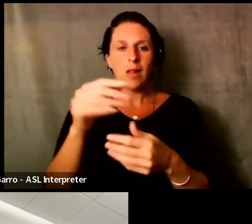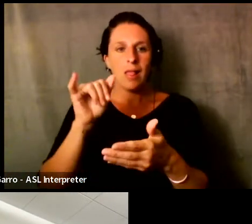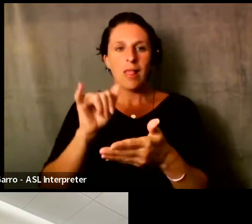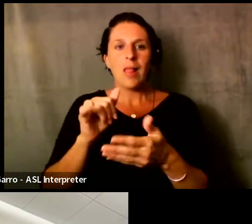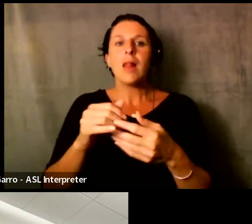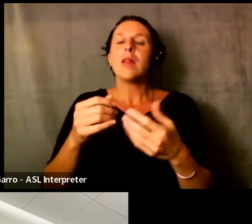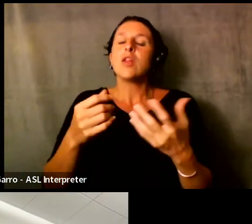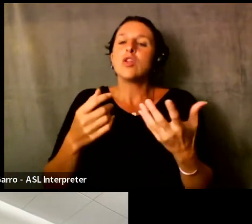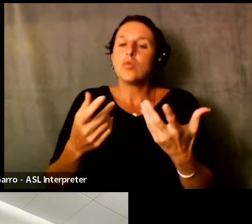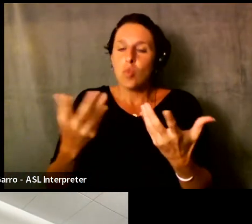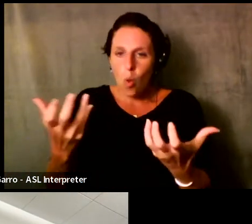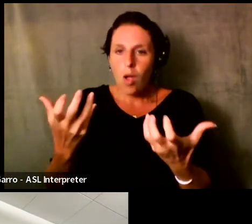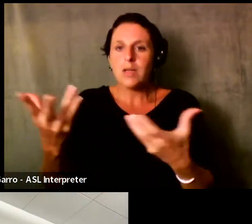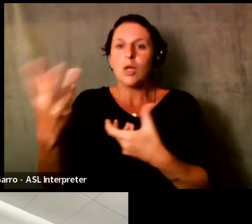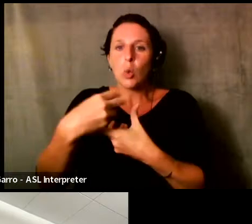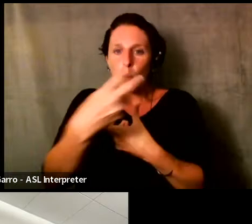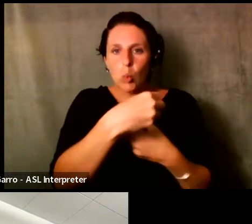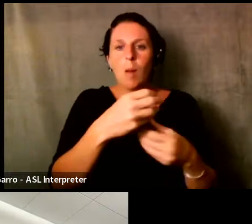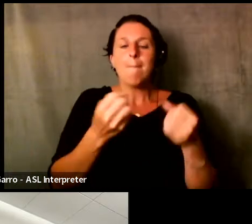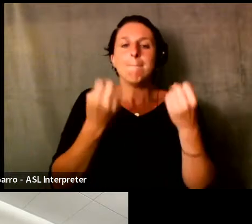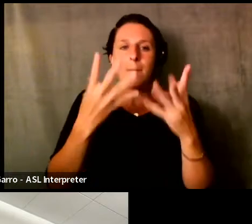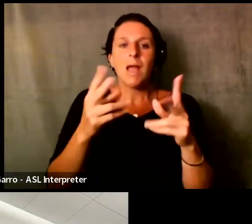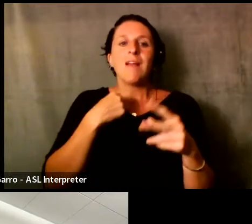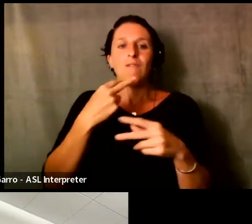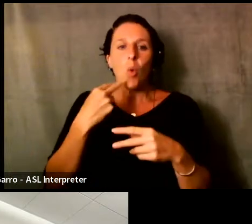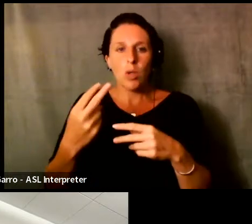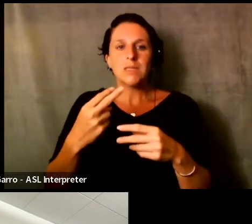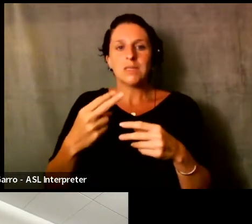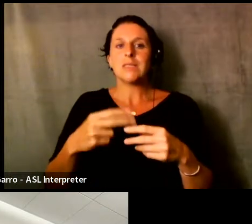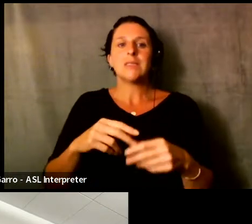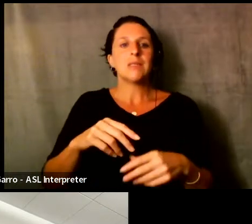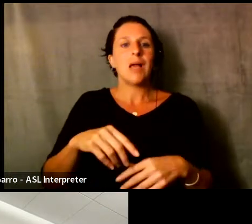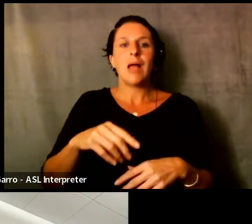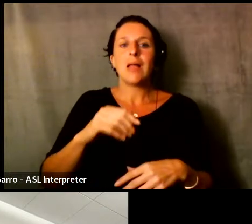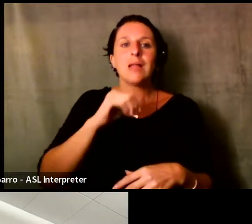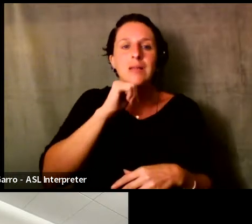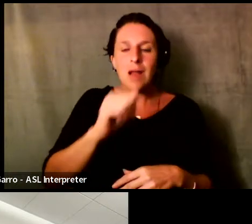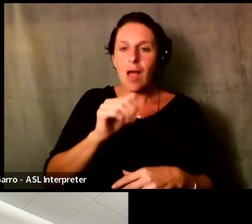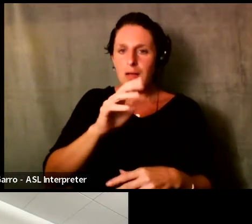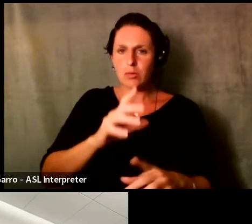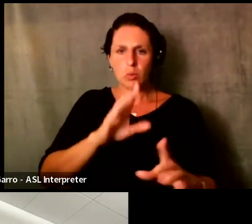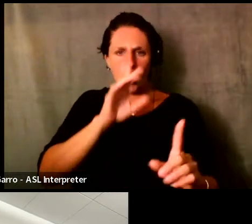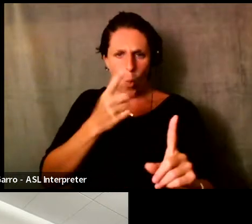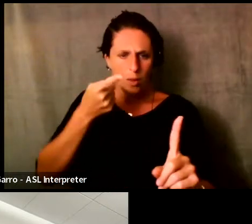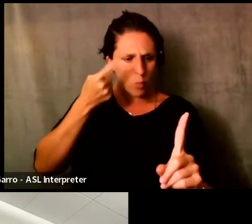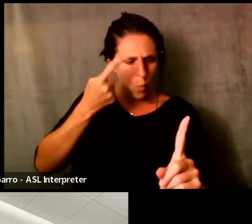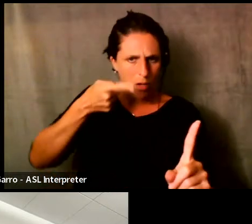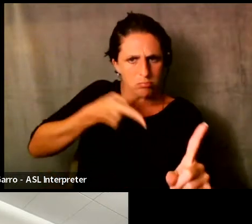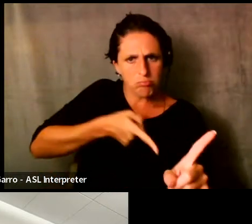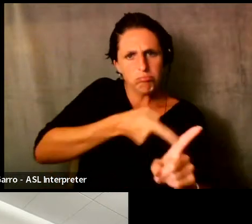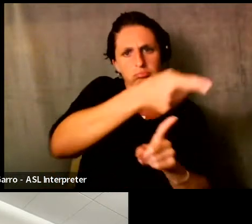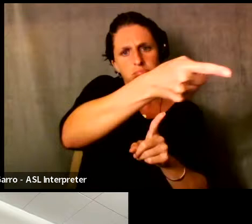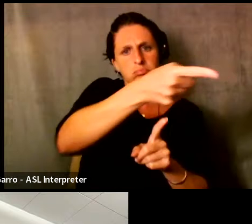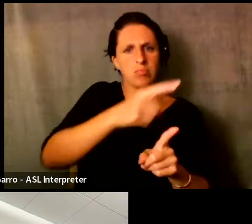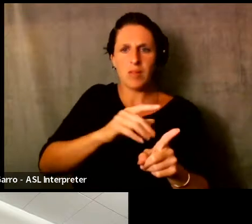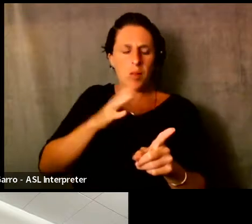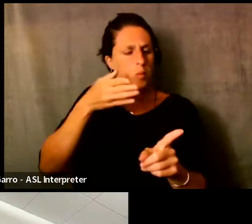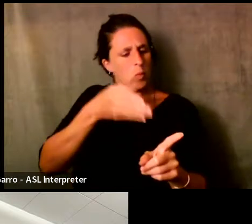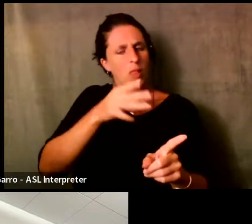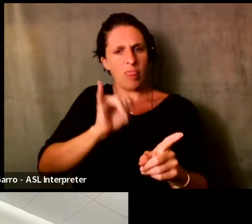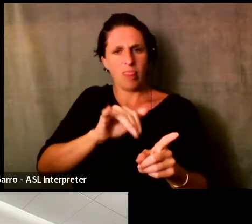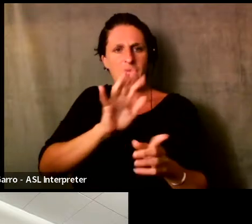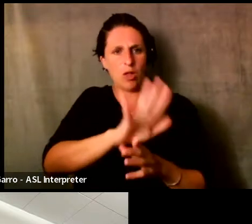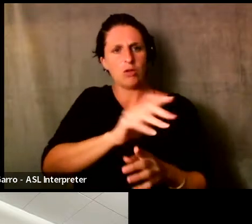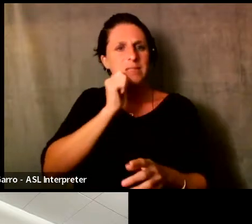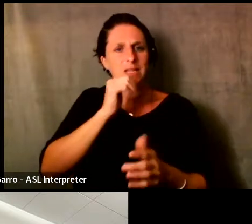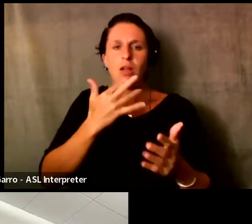important for this discussion of not seeing strictly people from a very binary lens of your skin